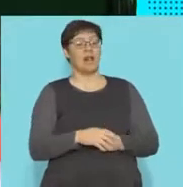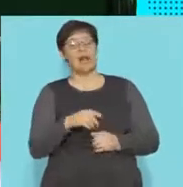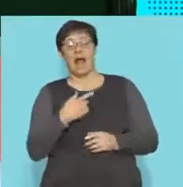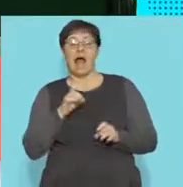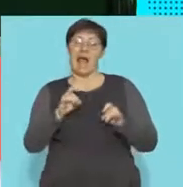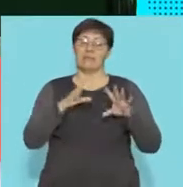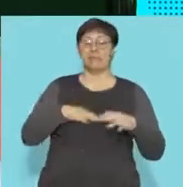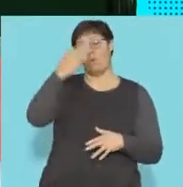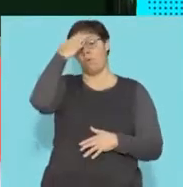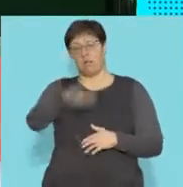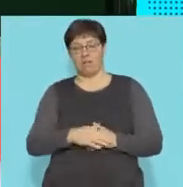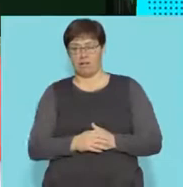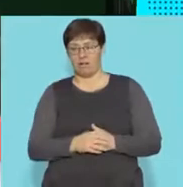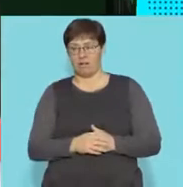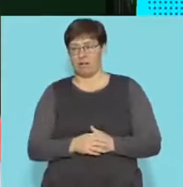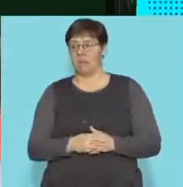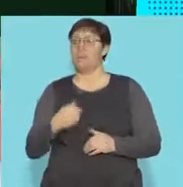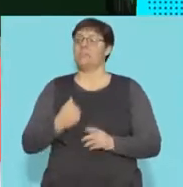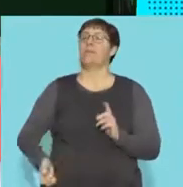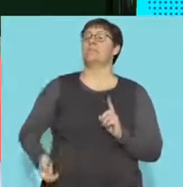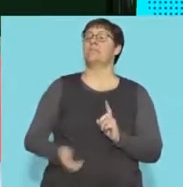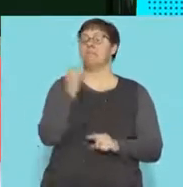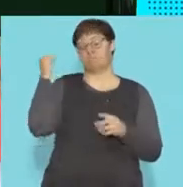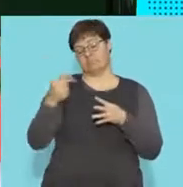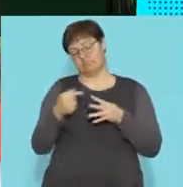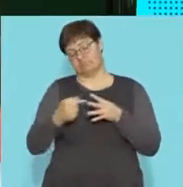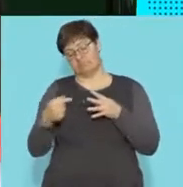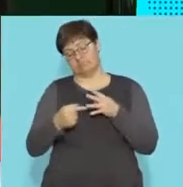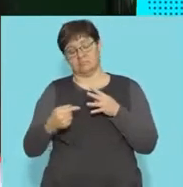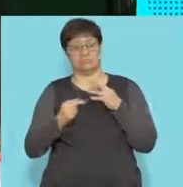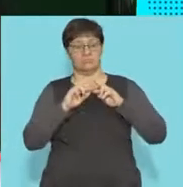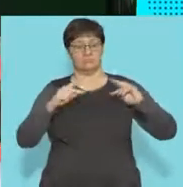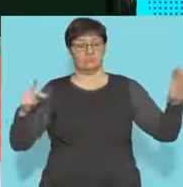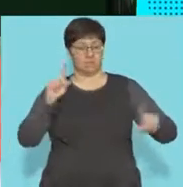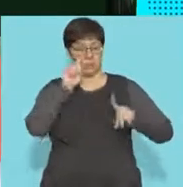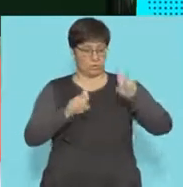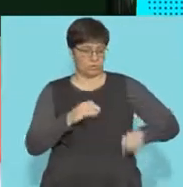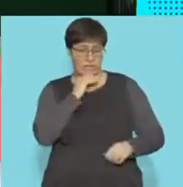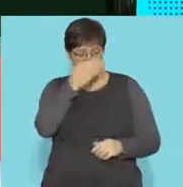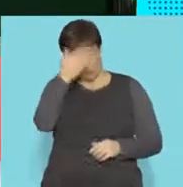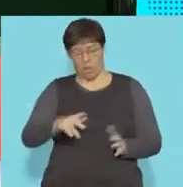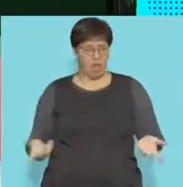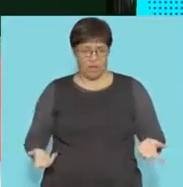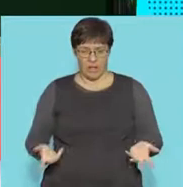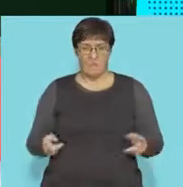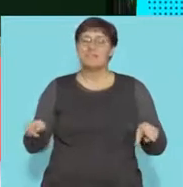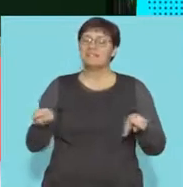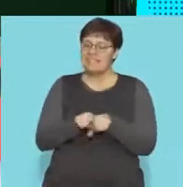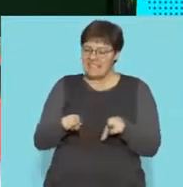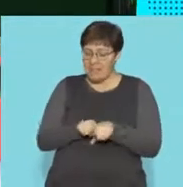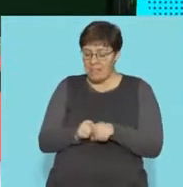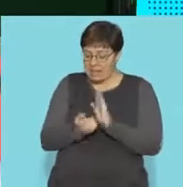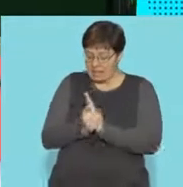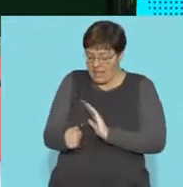exam knowing that you're going to get these different kinds of questions. You